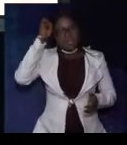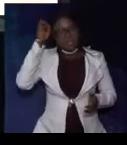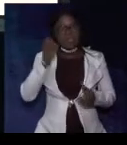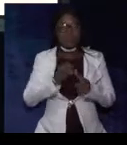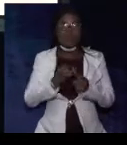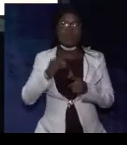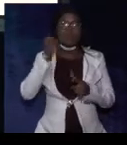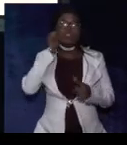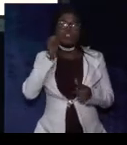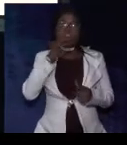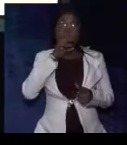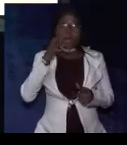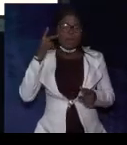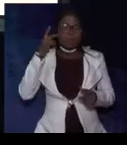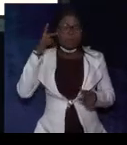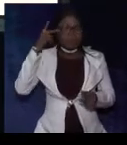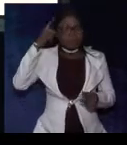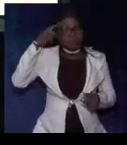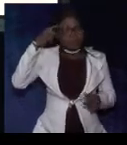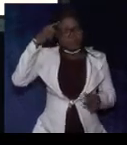can picture the scene.